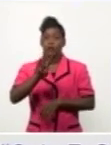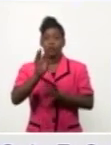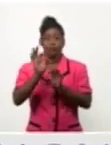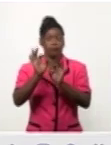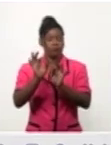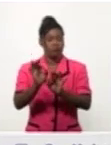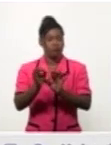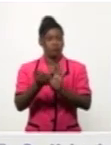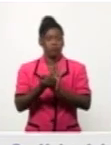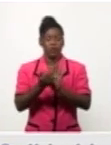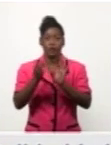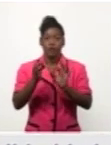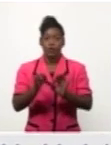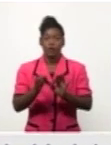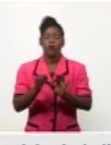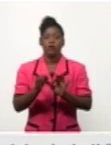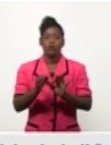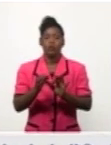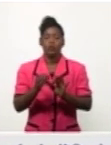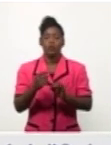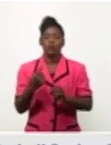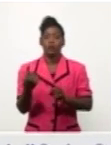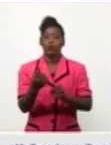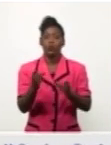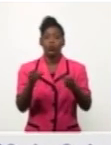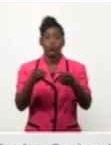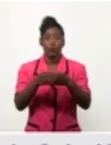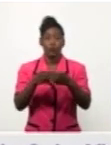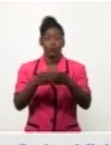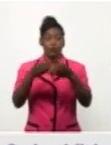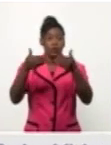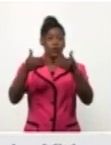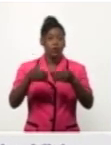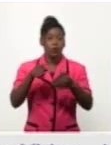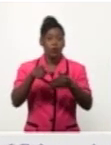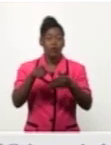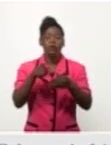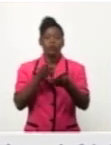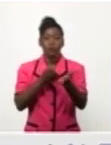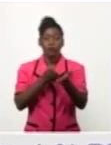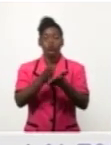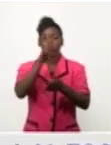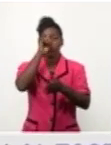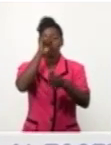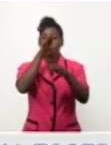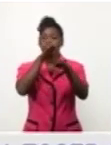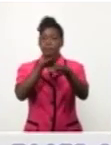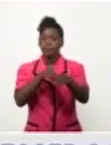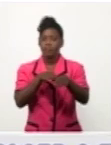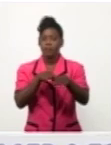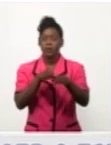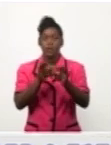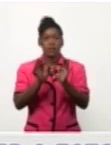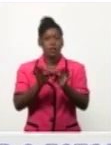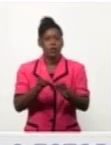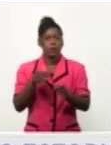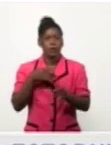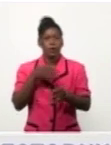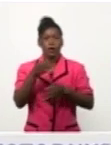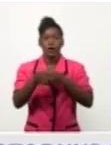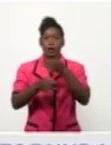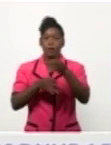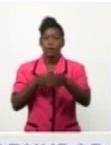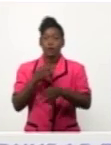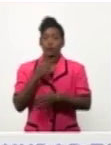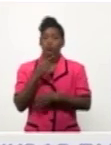193 remain admitted. This is what we call in the system